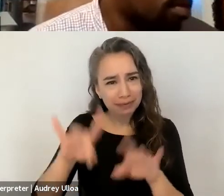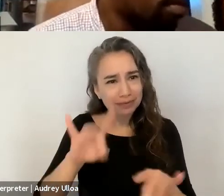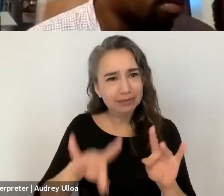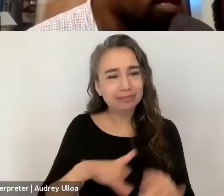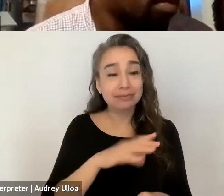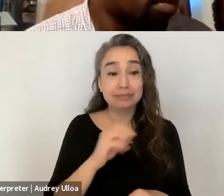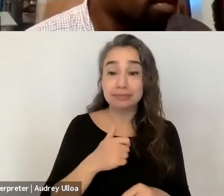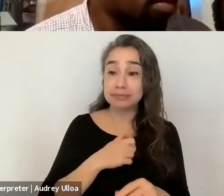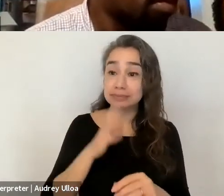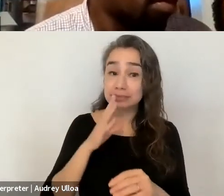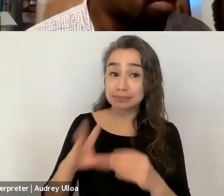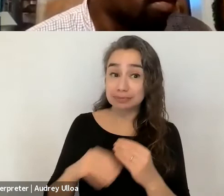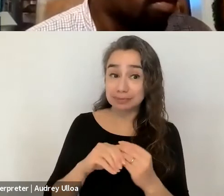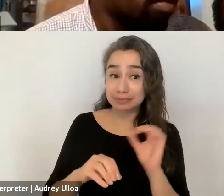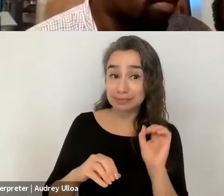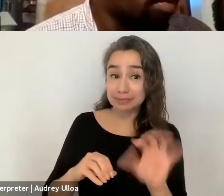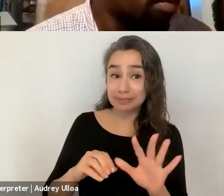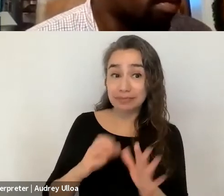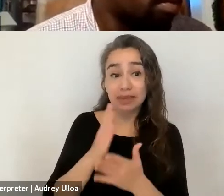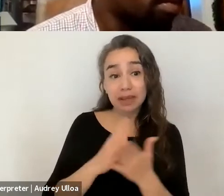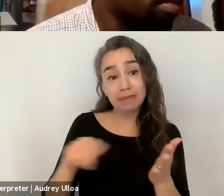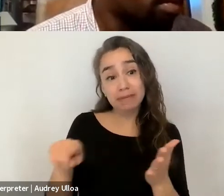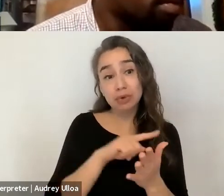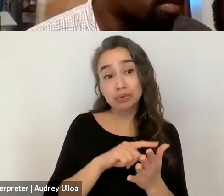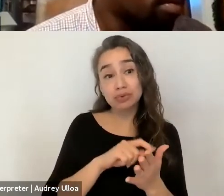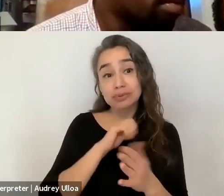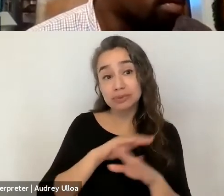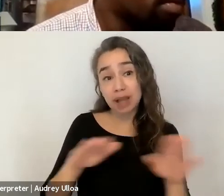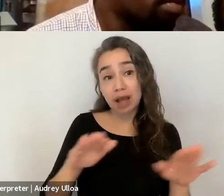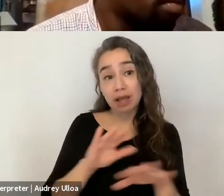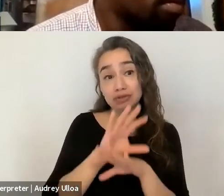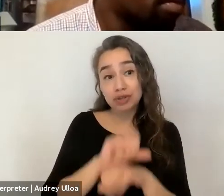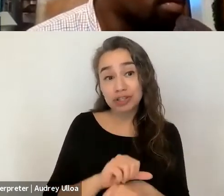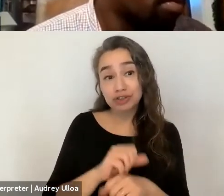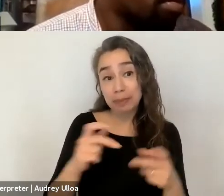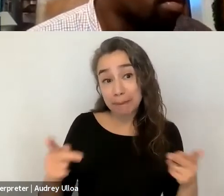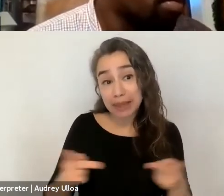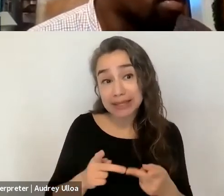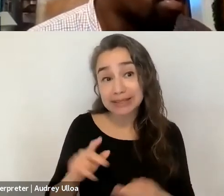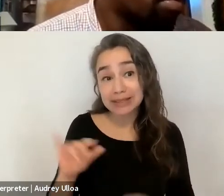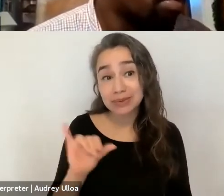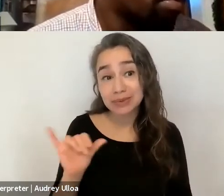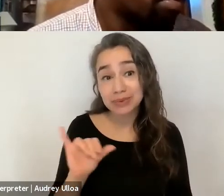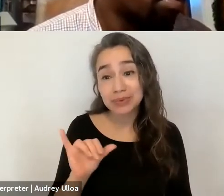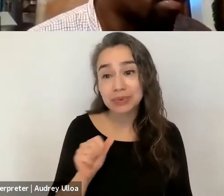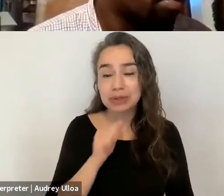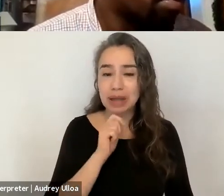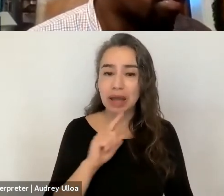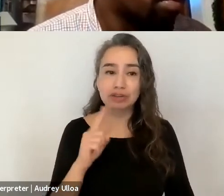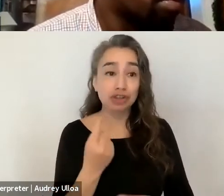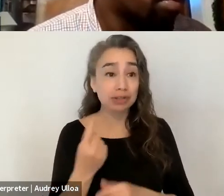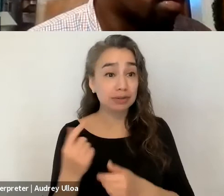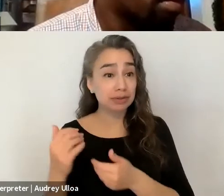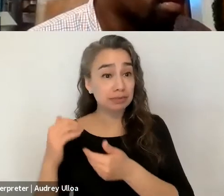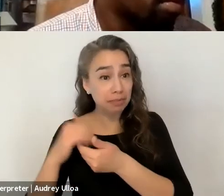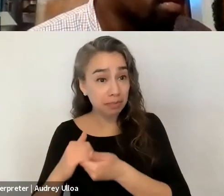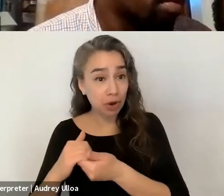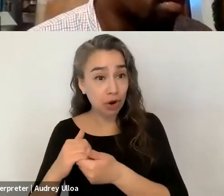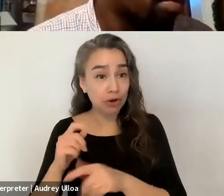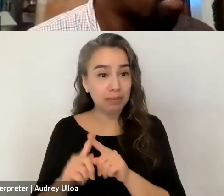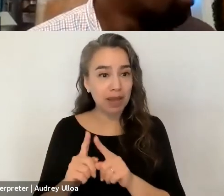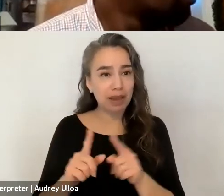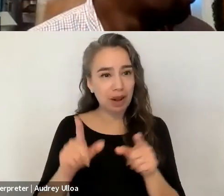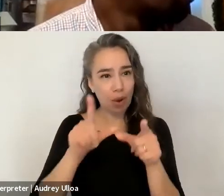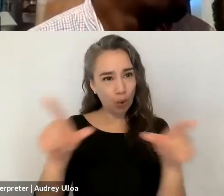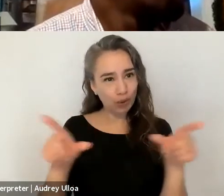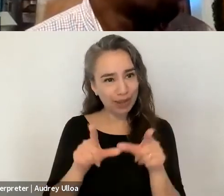little twist and say, where are some of those non-traditional places? Because I'm also hearing not just the partnerships, but some of the